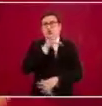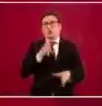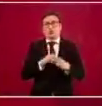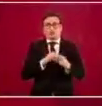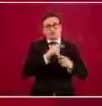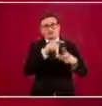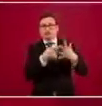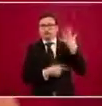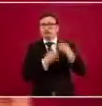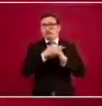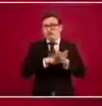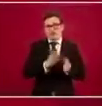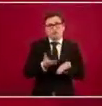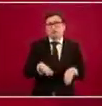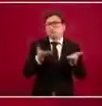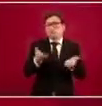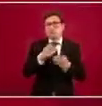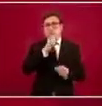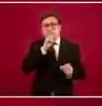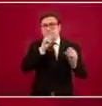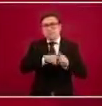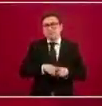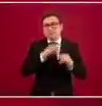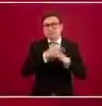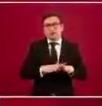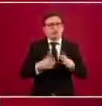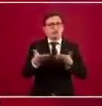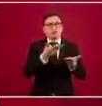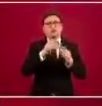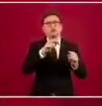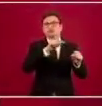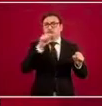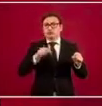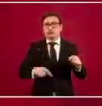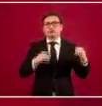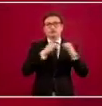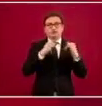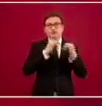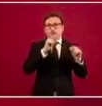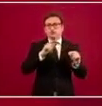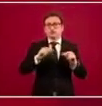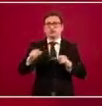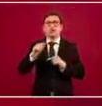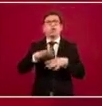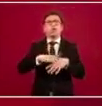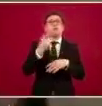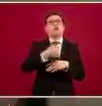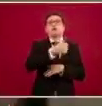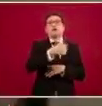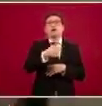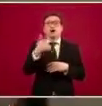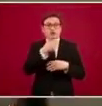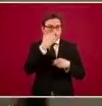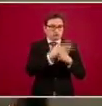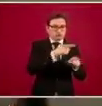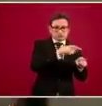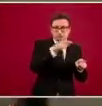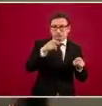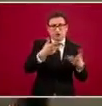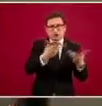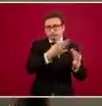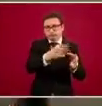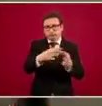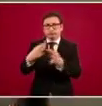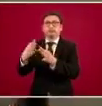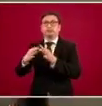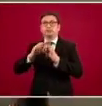the information is general information. It's the same information for all of the institutions, roughly.